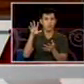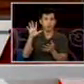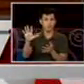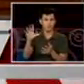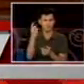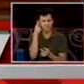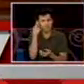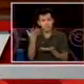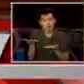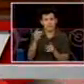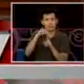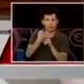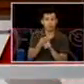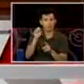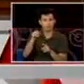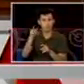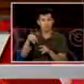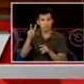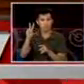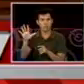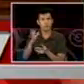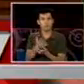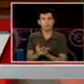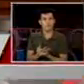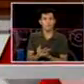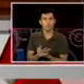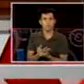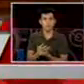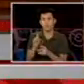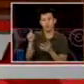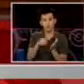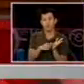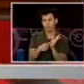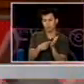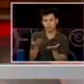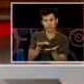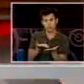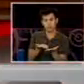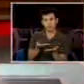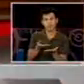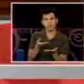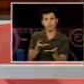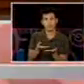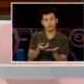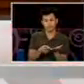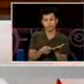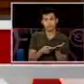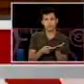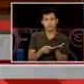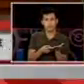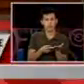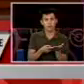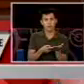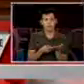2005, I think. Yes, January 2005. So that is what is reflected in the document, that the